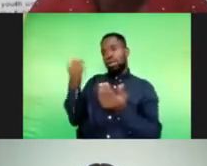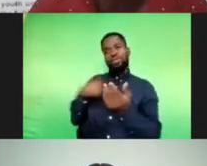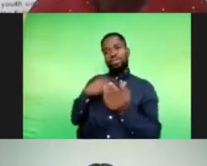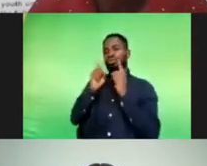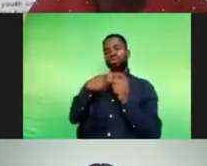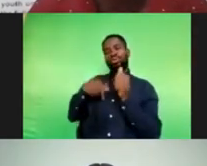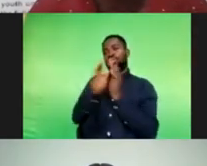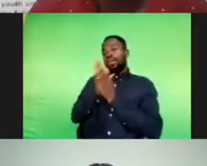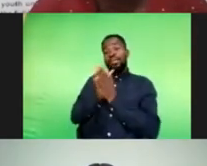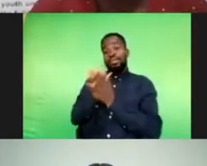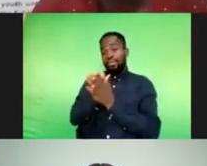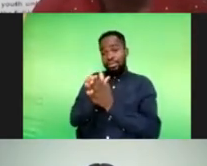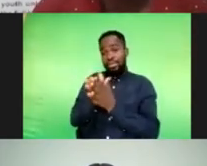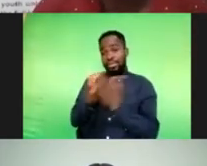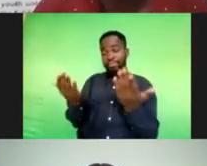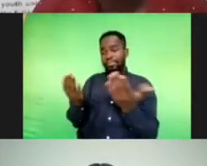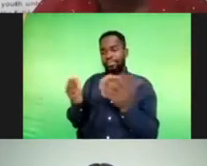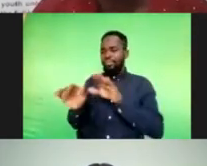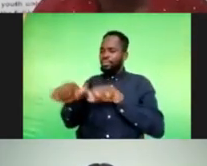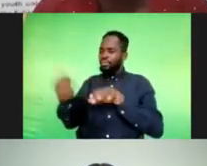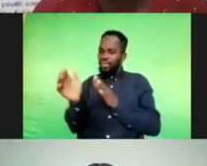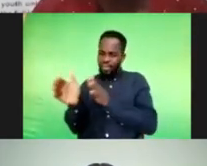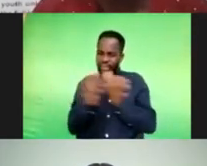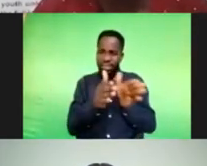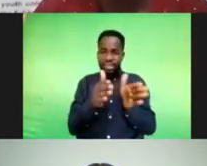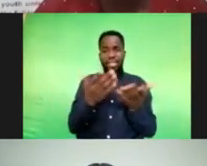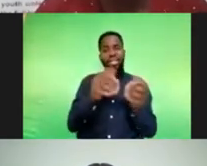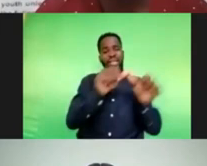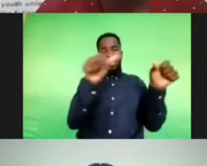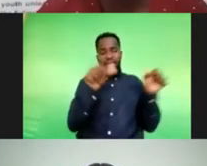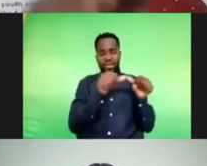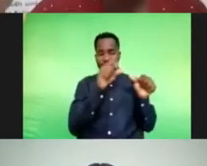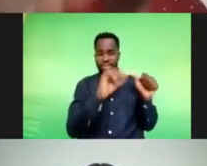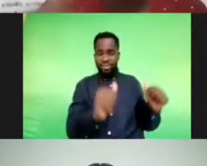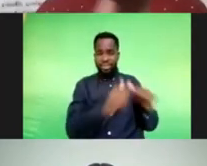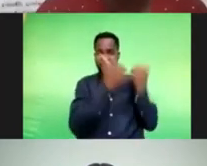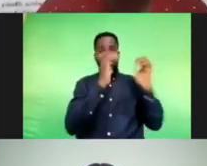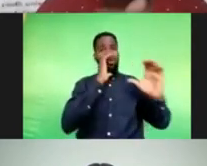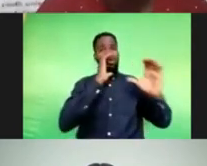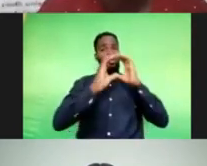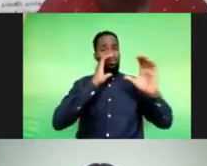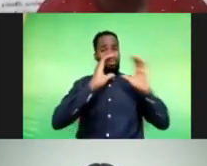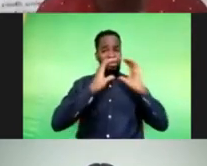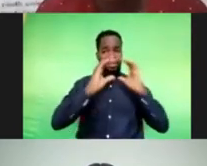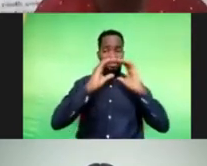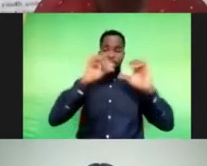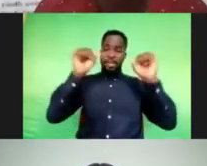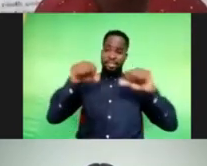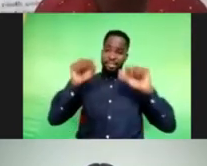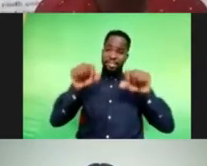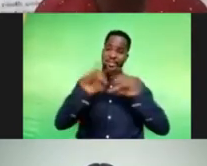And the 4 key areas, we say the 4 key areas of challenges in communication can be explained